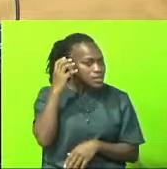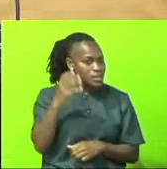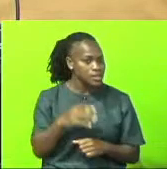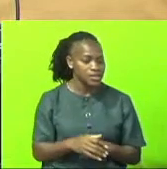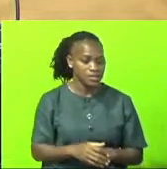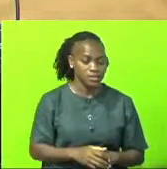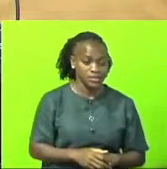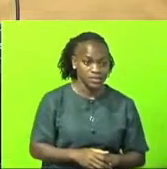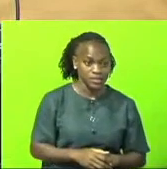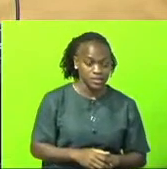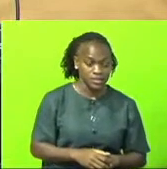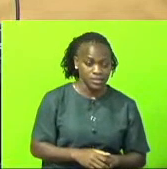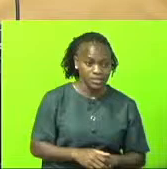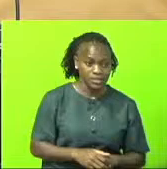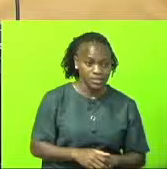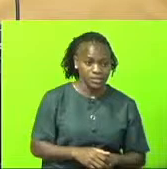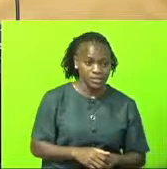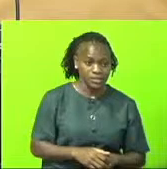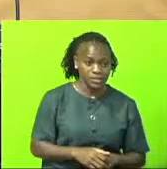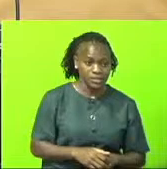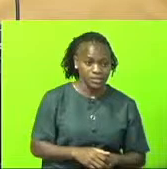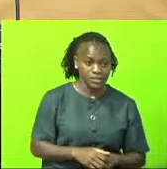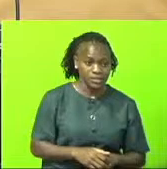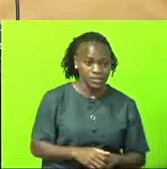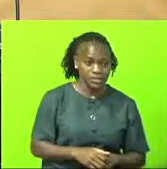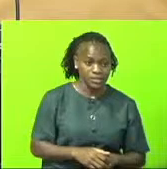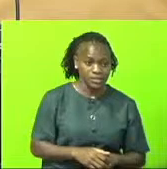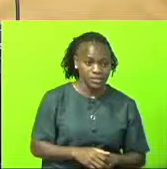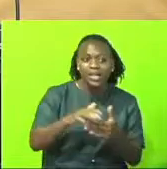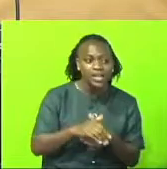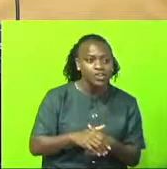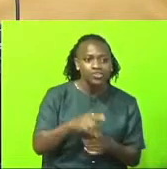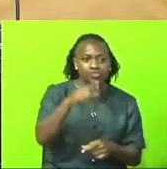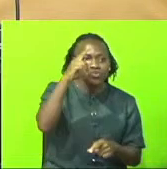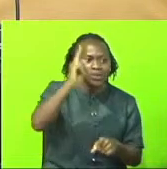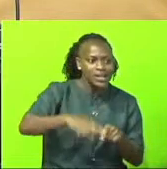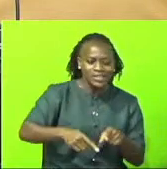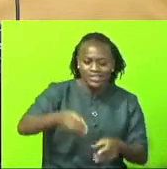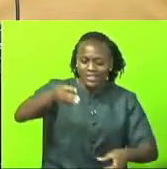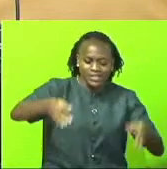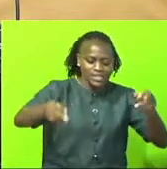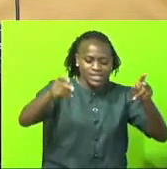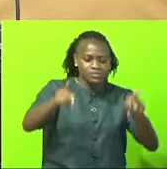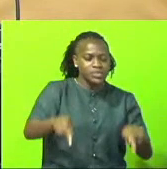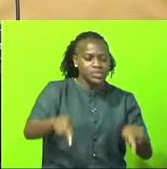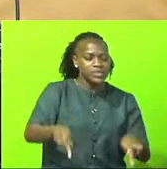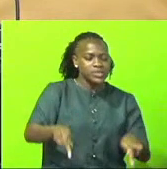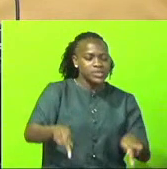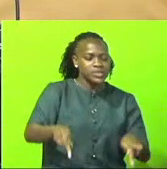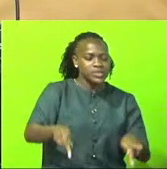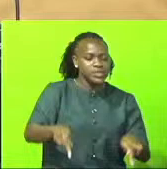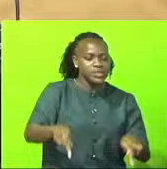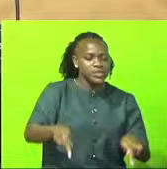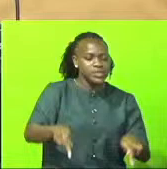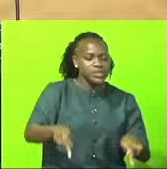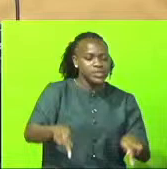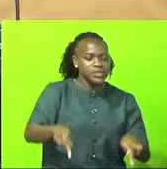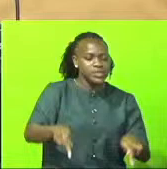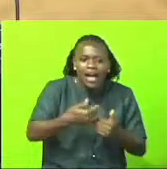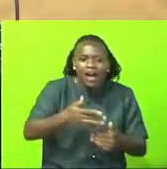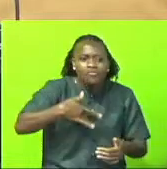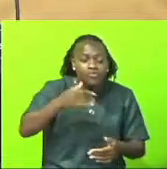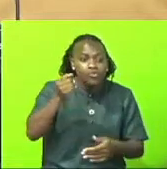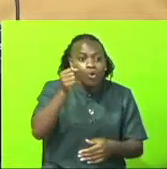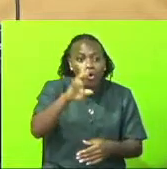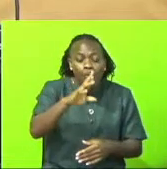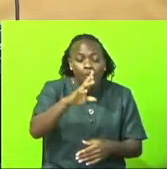rule, the rule is clear. A man cannot be brought to judgment unless he's been heard. If you claim,